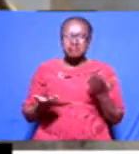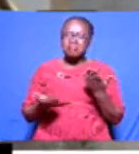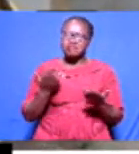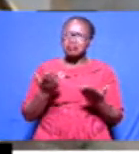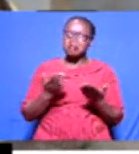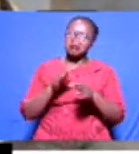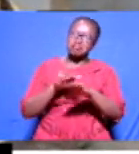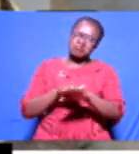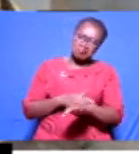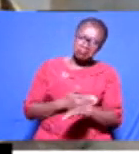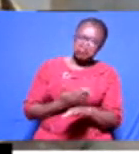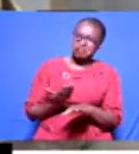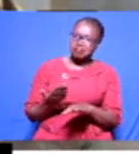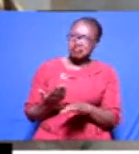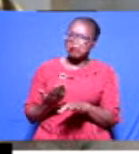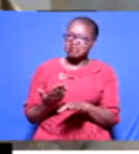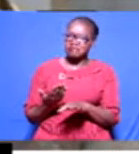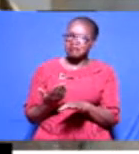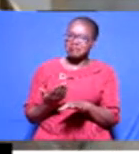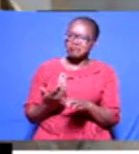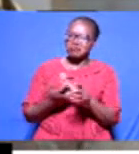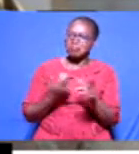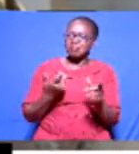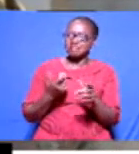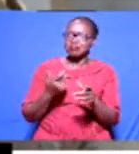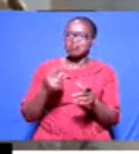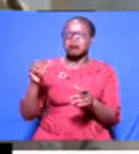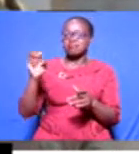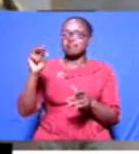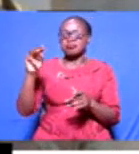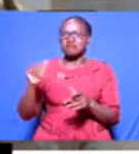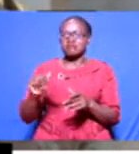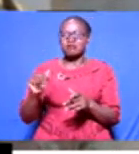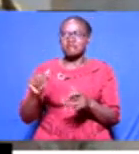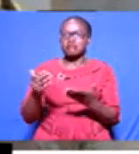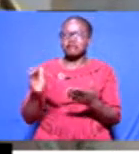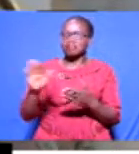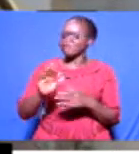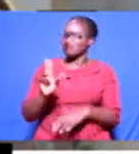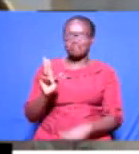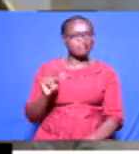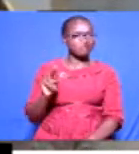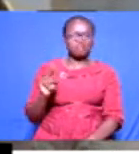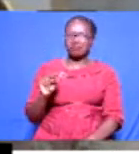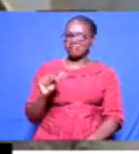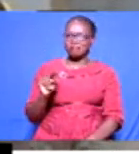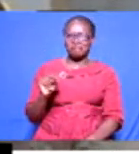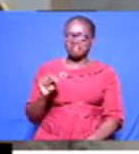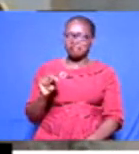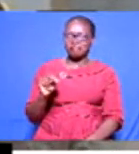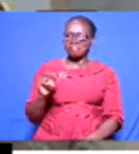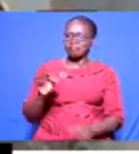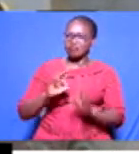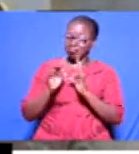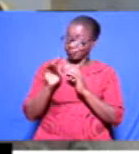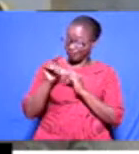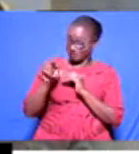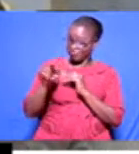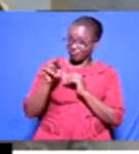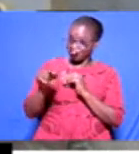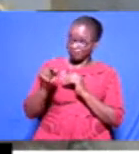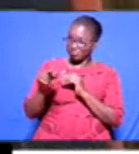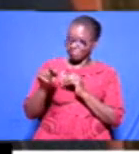Mkikuyu ama ni mtu kutoka Gema ama kutoka zile area. No. Familia hiyo ilikuwa